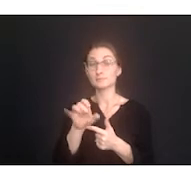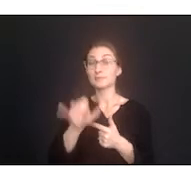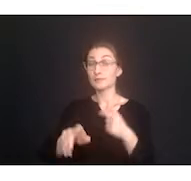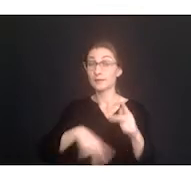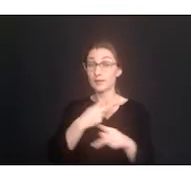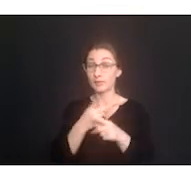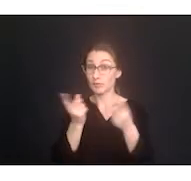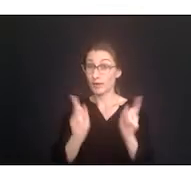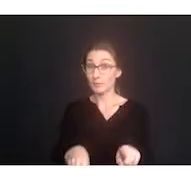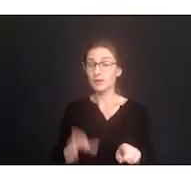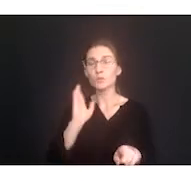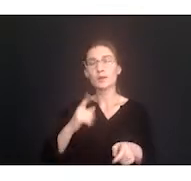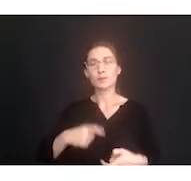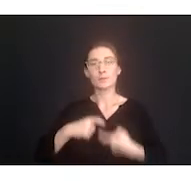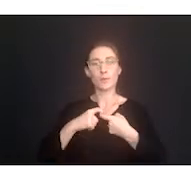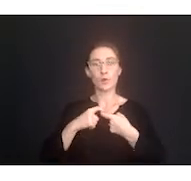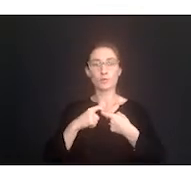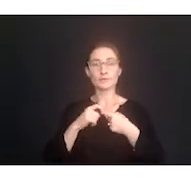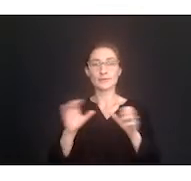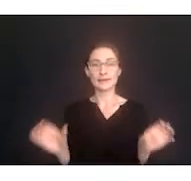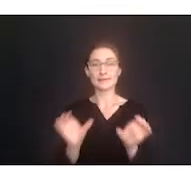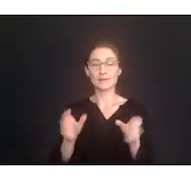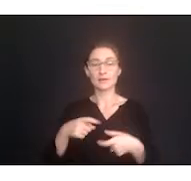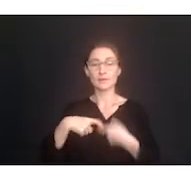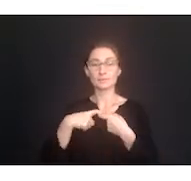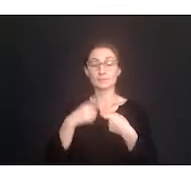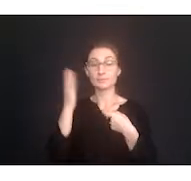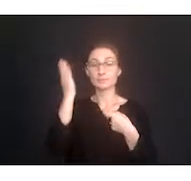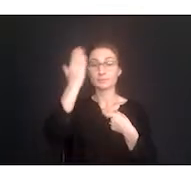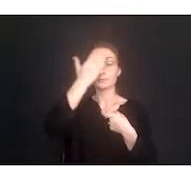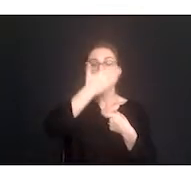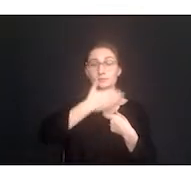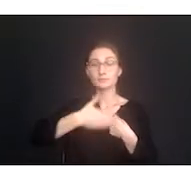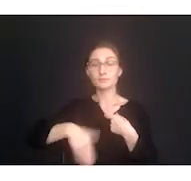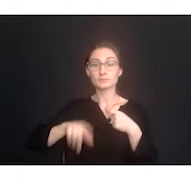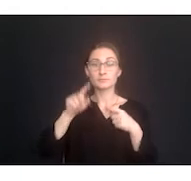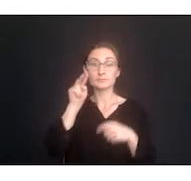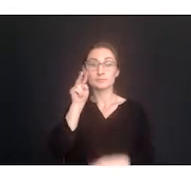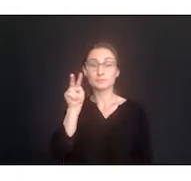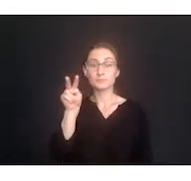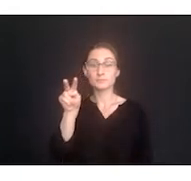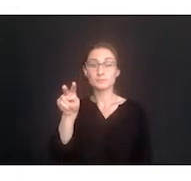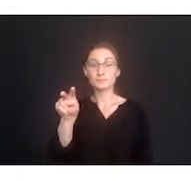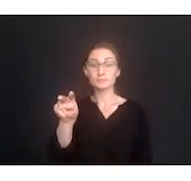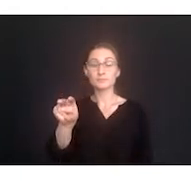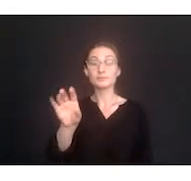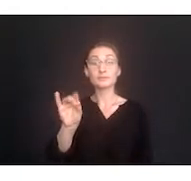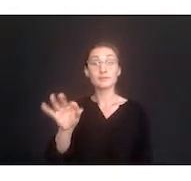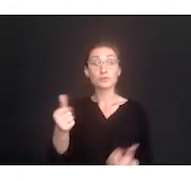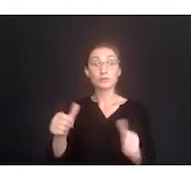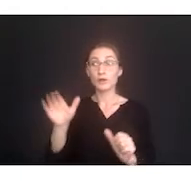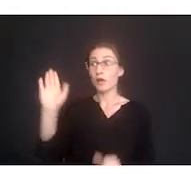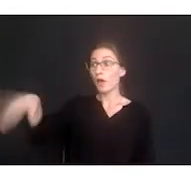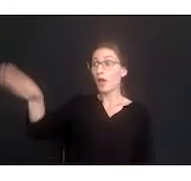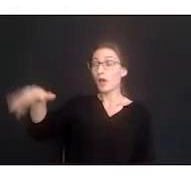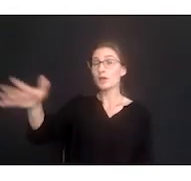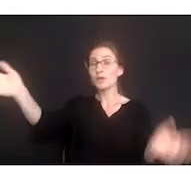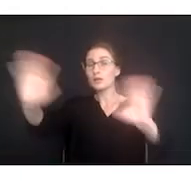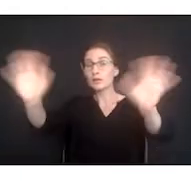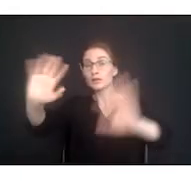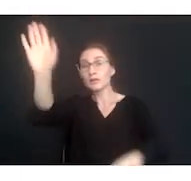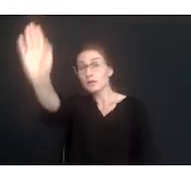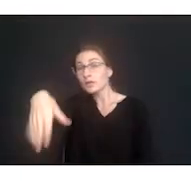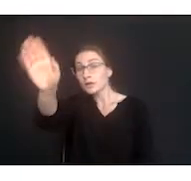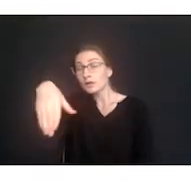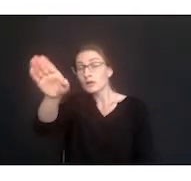person, there's a pause in activity. The person has a blank stare on their face, and if you were to try to call their name or try to get their